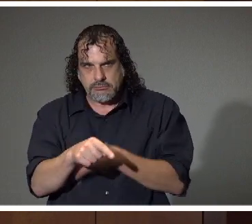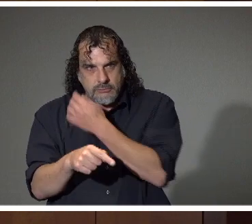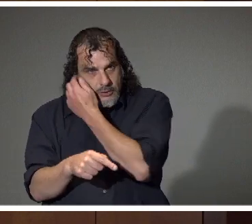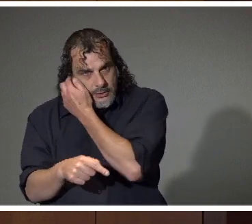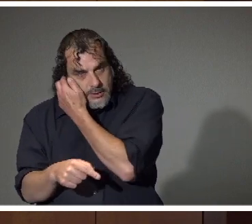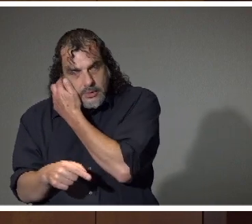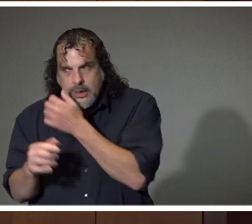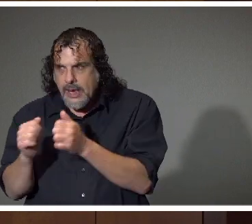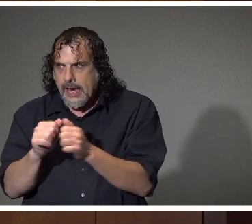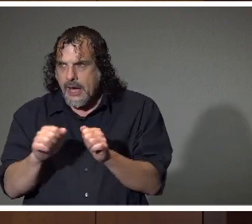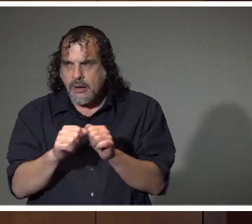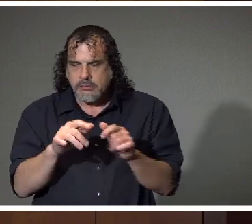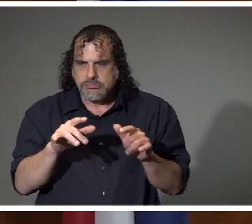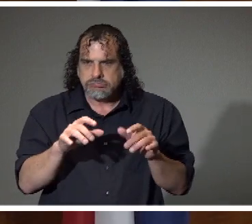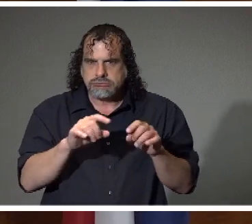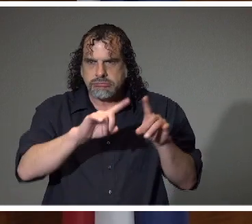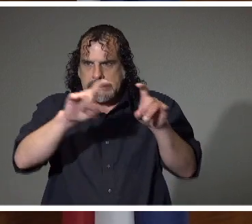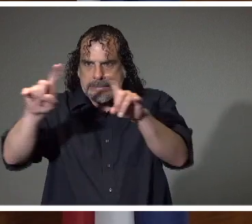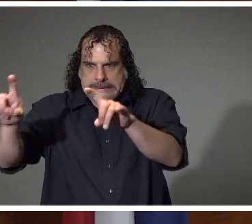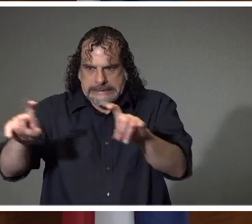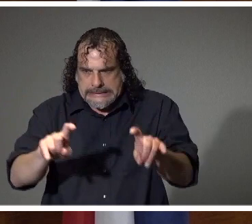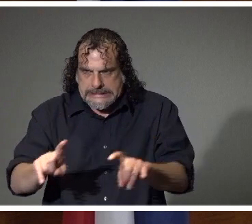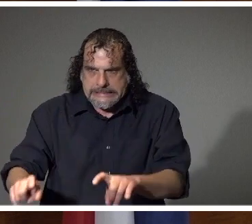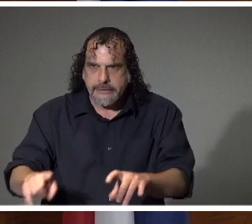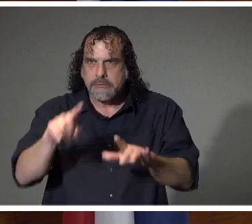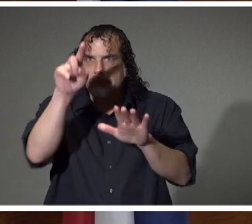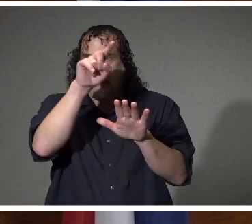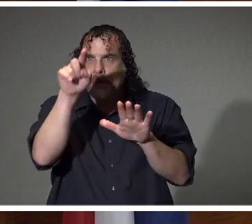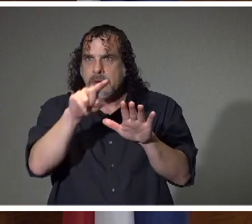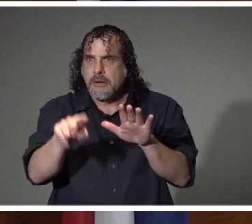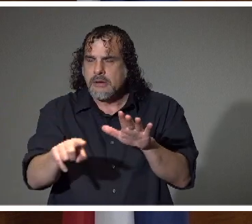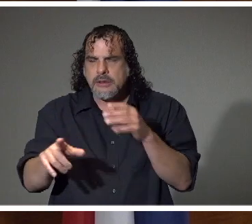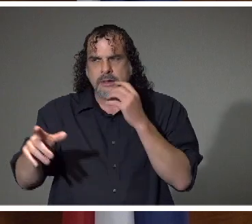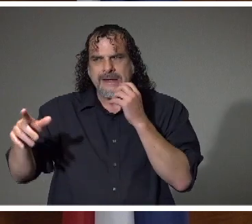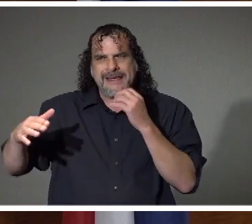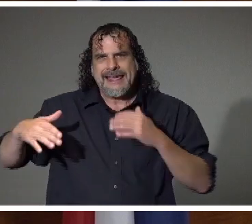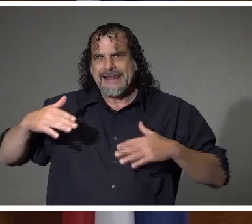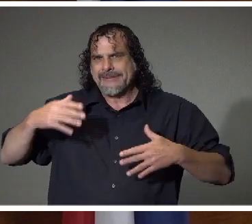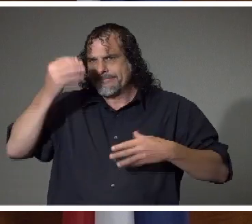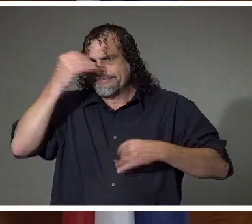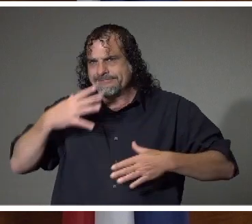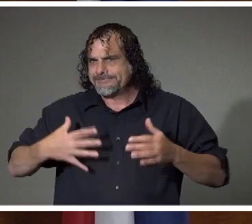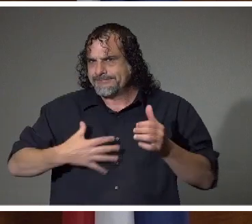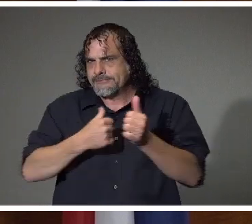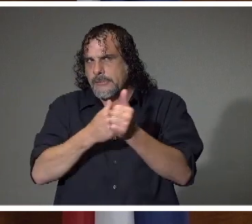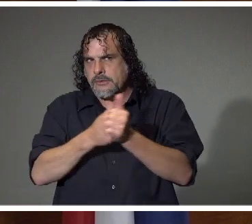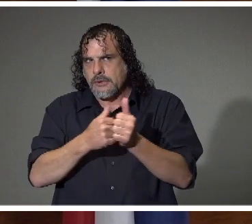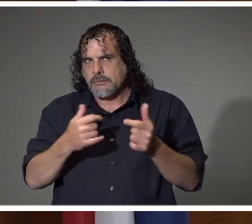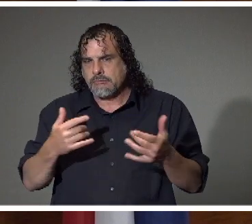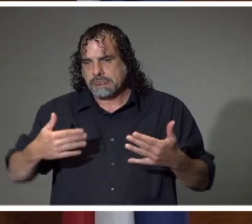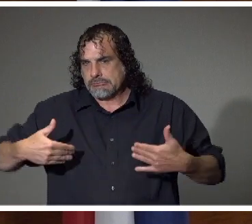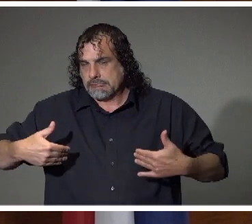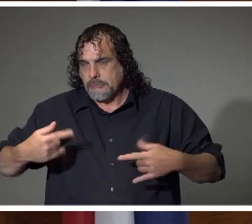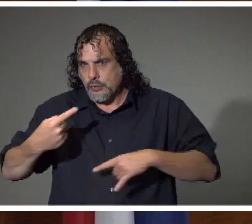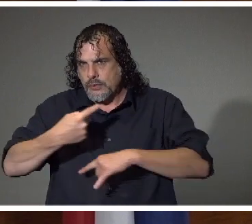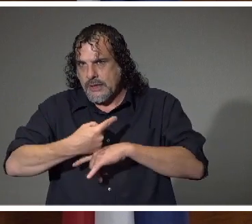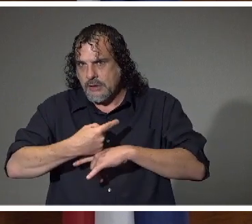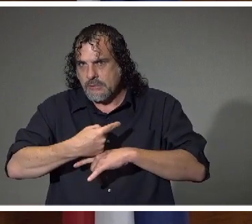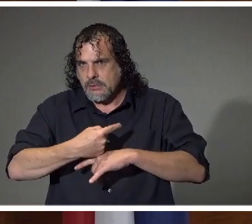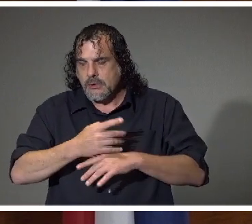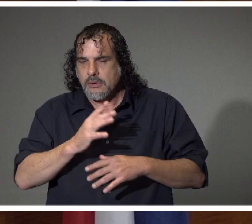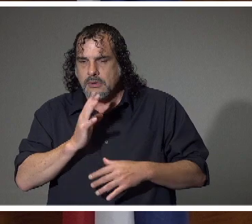that at this point, the testing? I haven't gotten an update today on where we are with respect